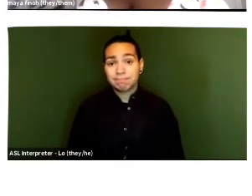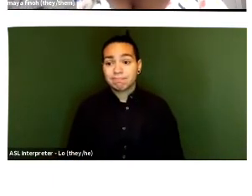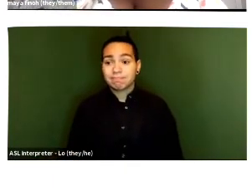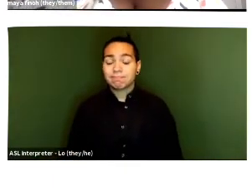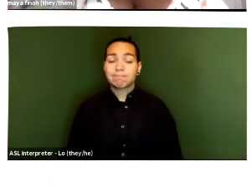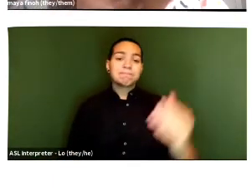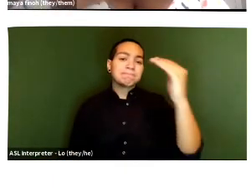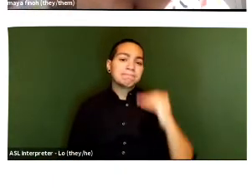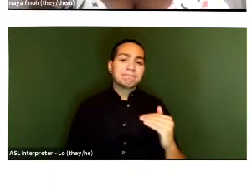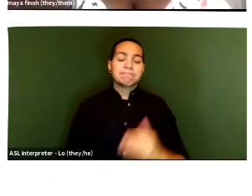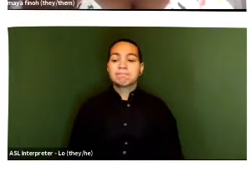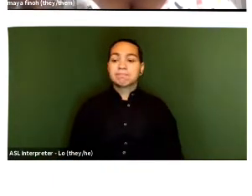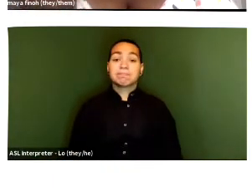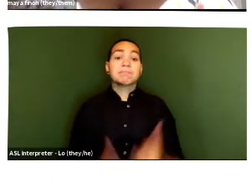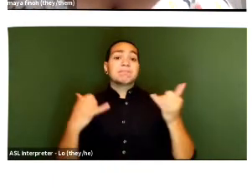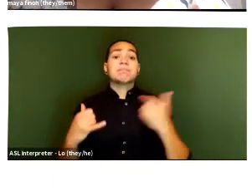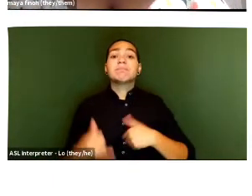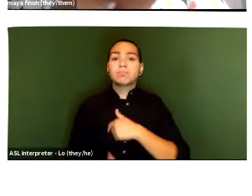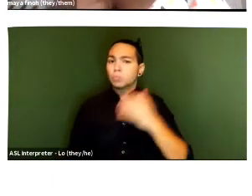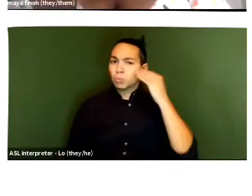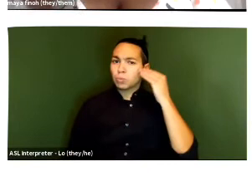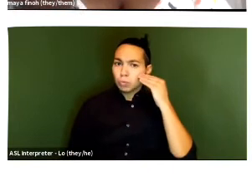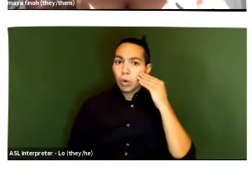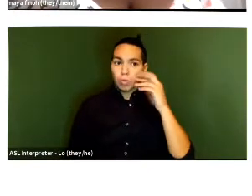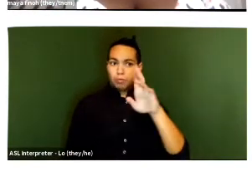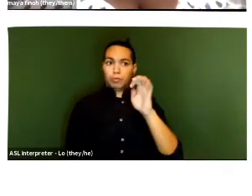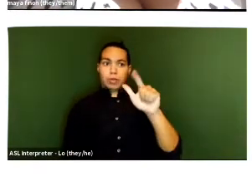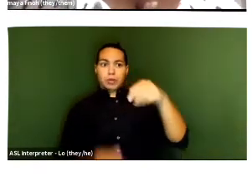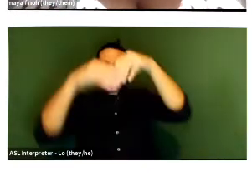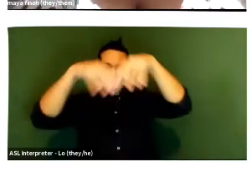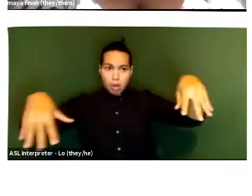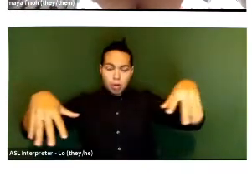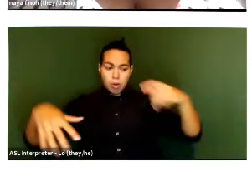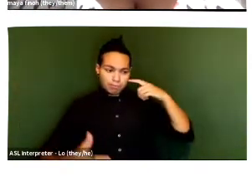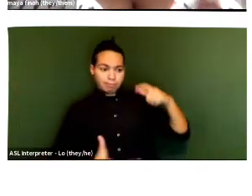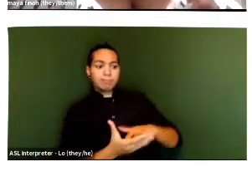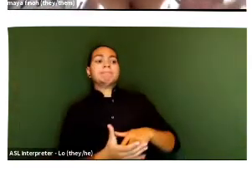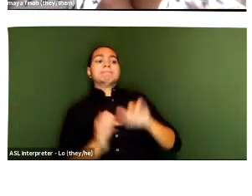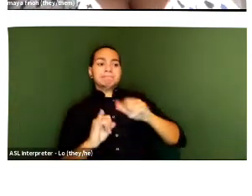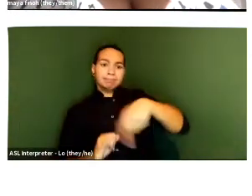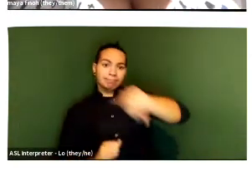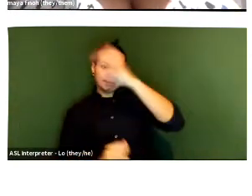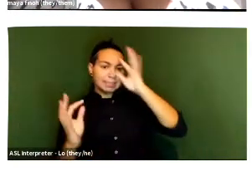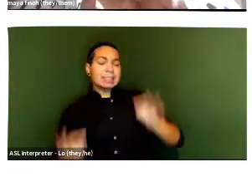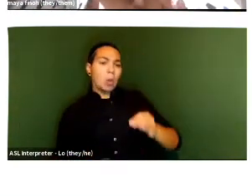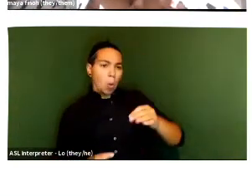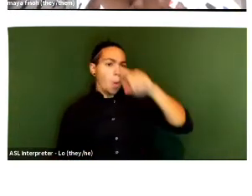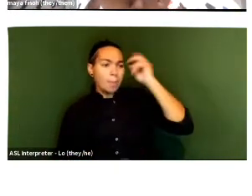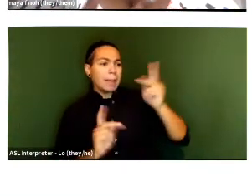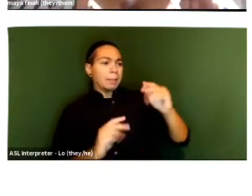So now we know that under racial hierarchy, Black people are rendered inferior, stripped of